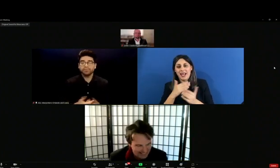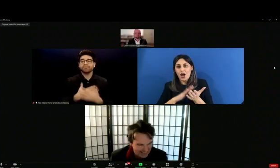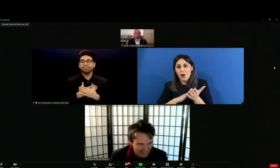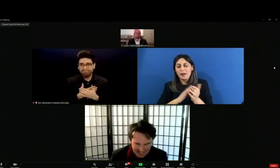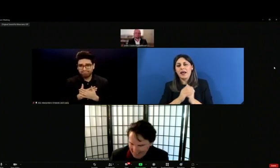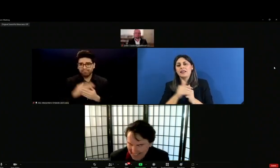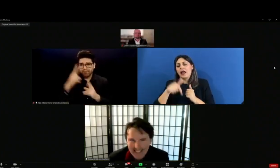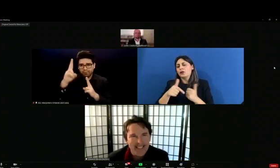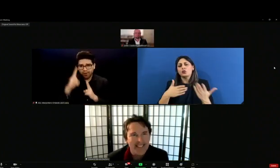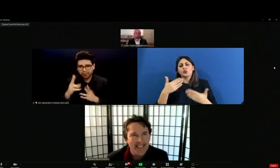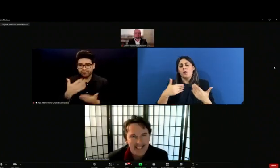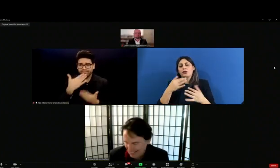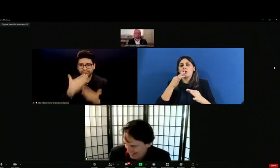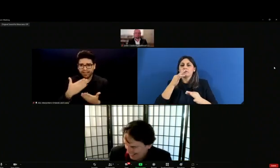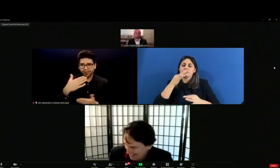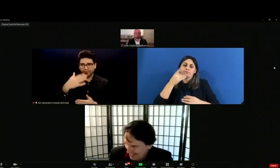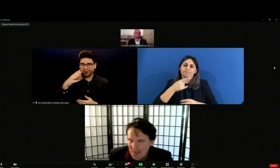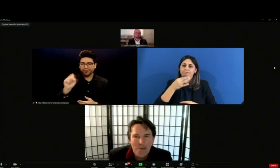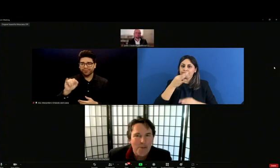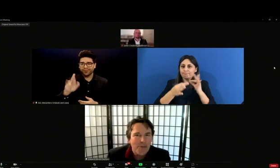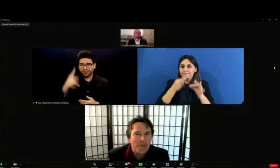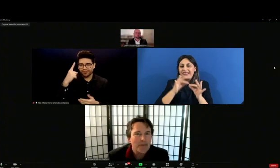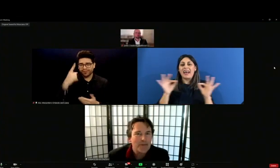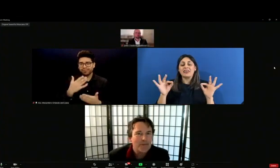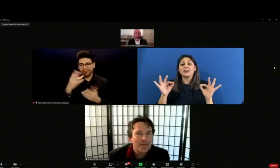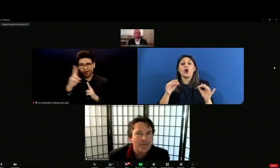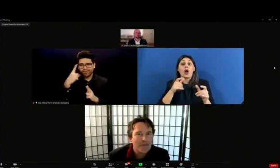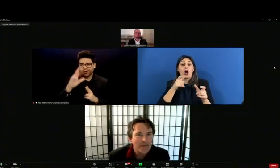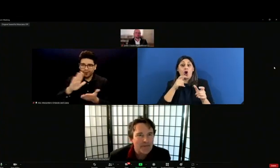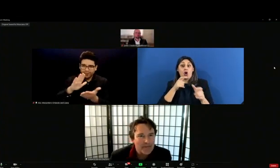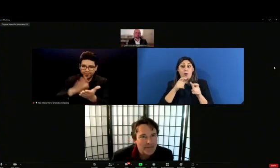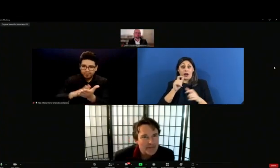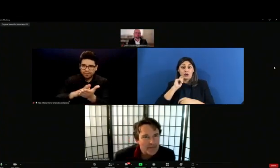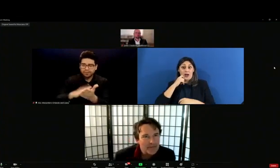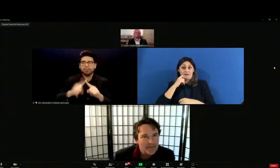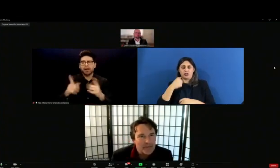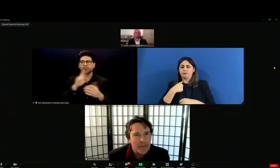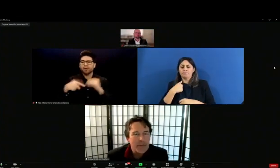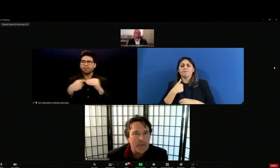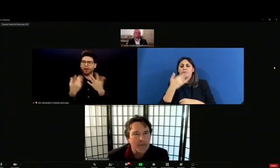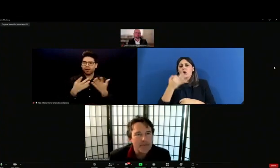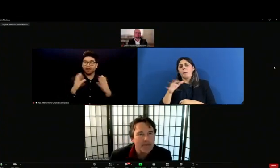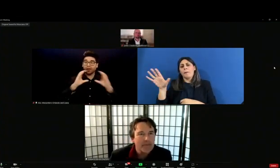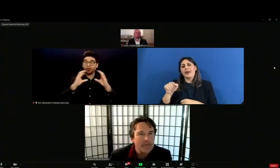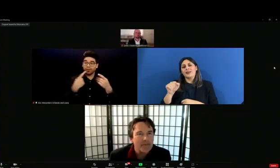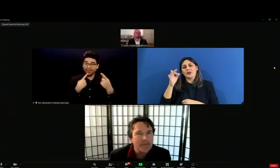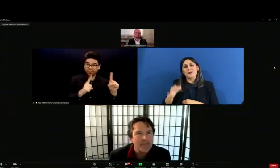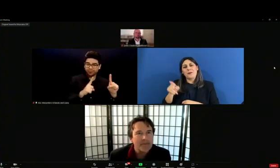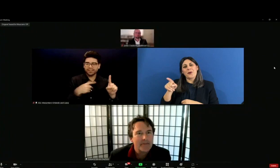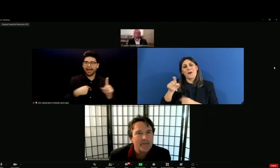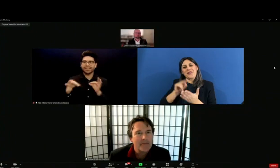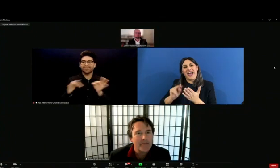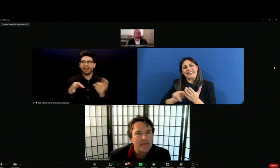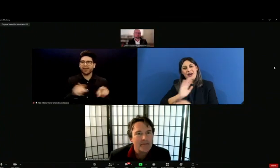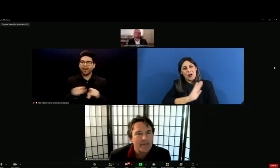compliments. So let's go first to the definition of communicative efficiency. I defined communicative efficiency by